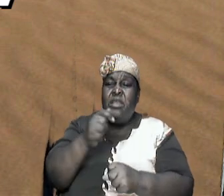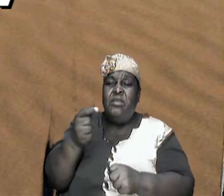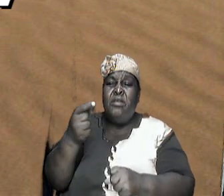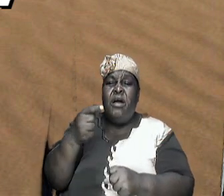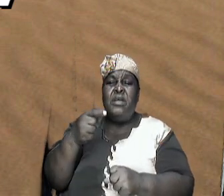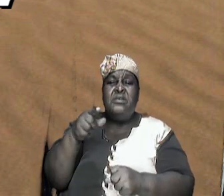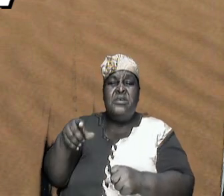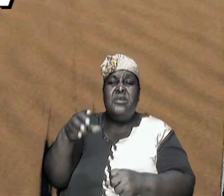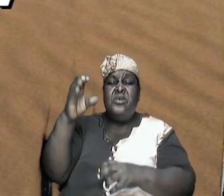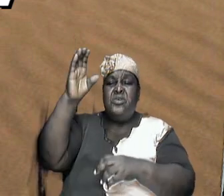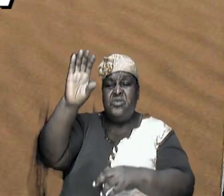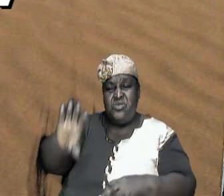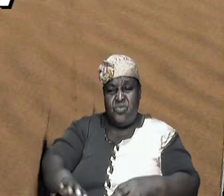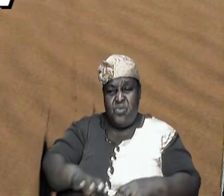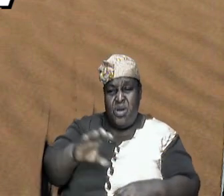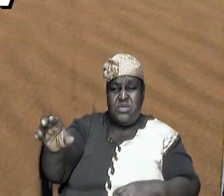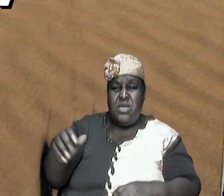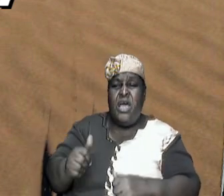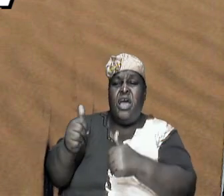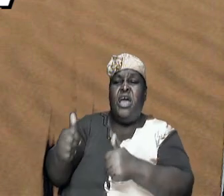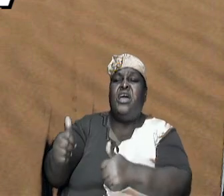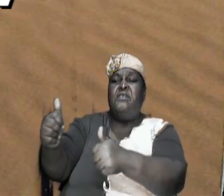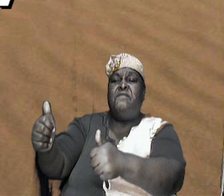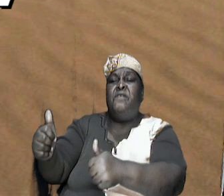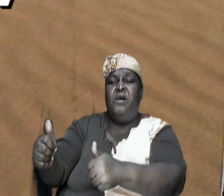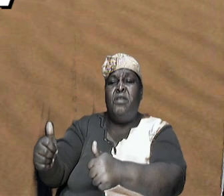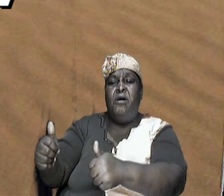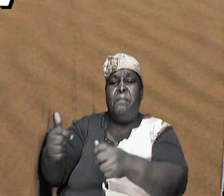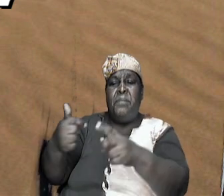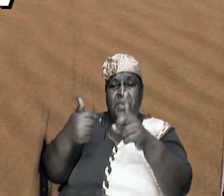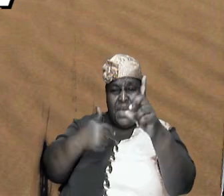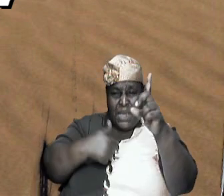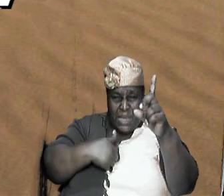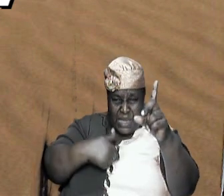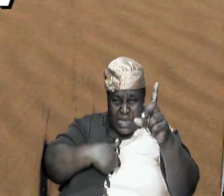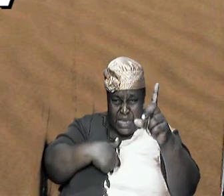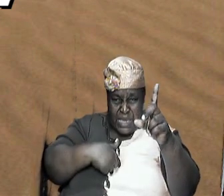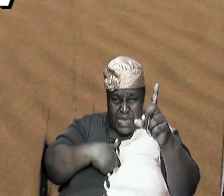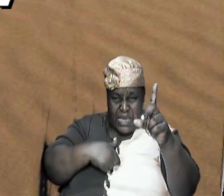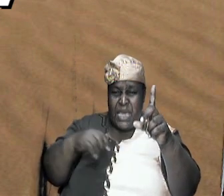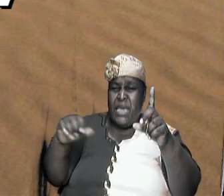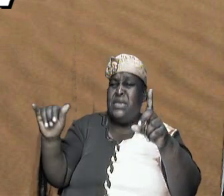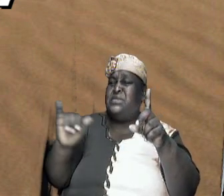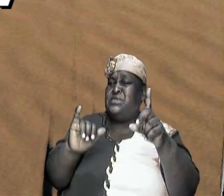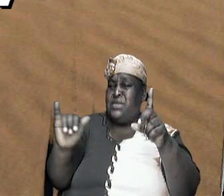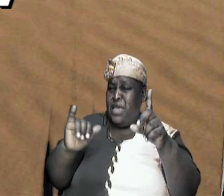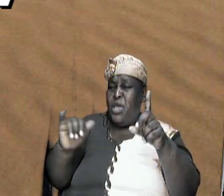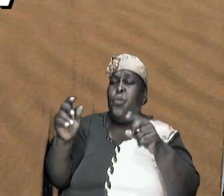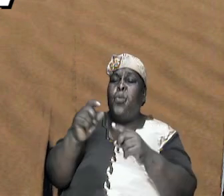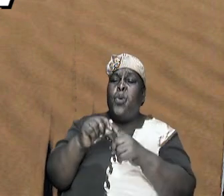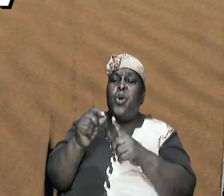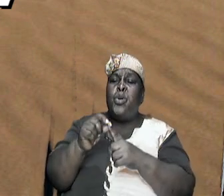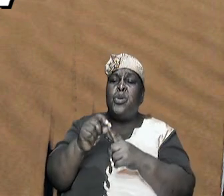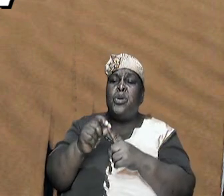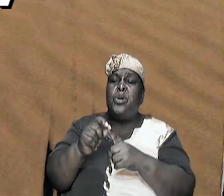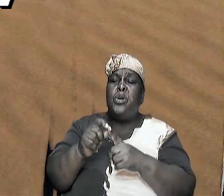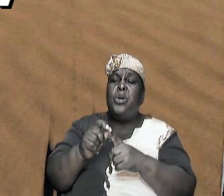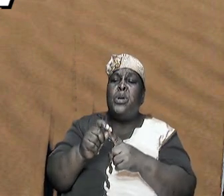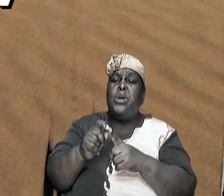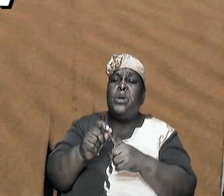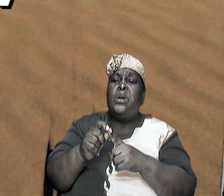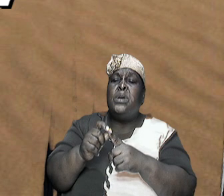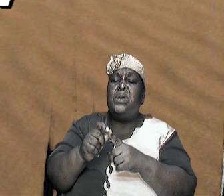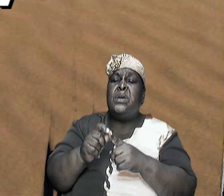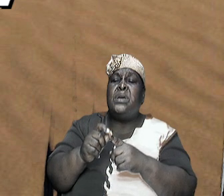his cross and follow after me, the same words, a little worded a little differently, but it's the same